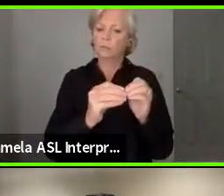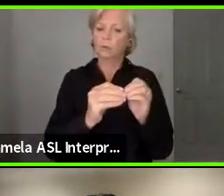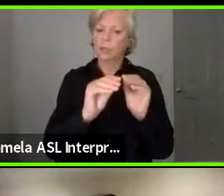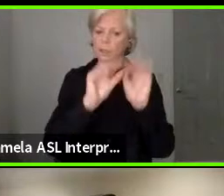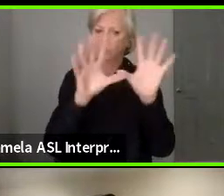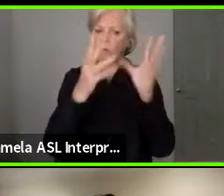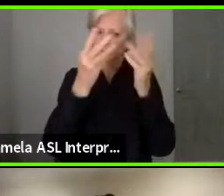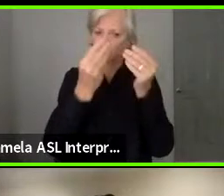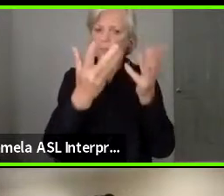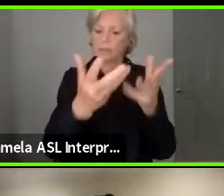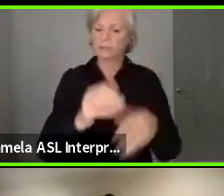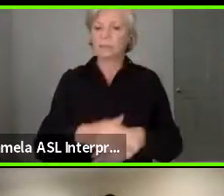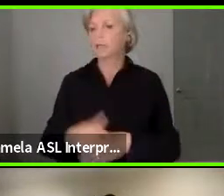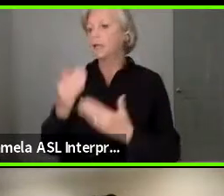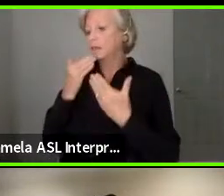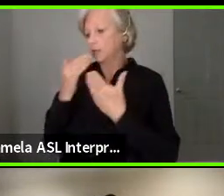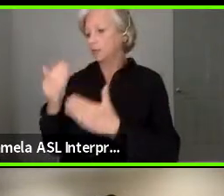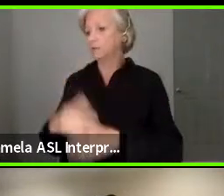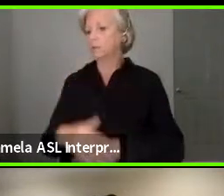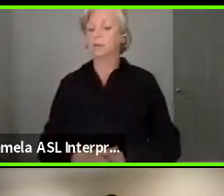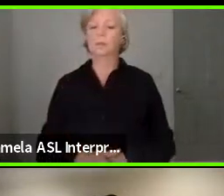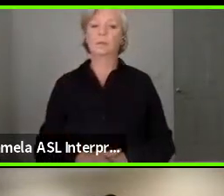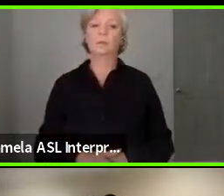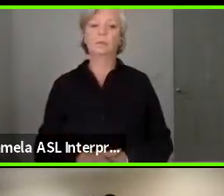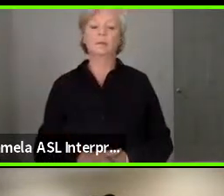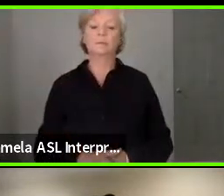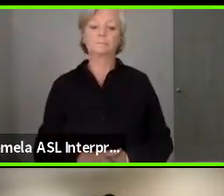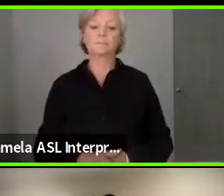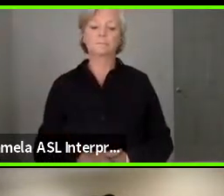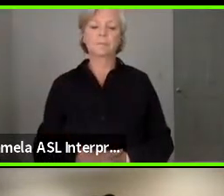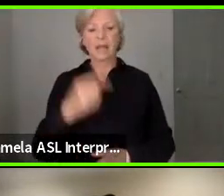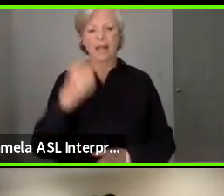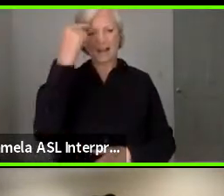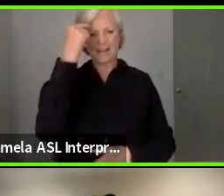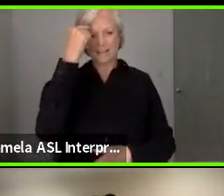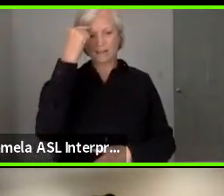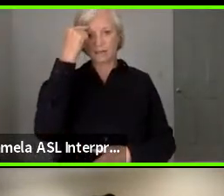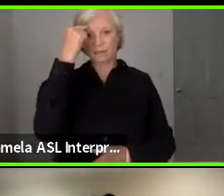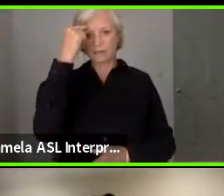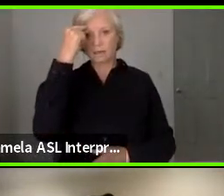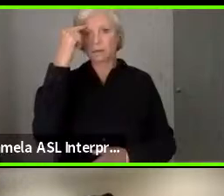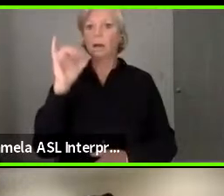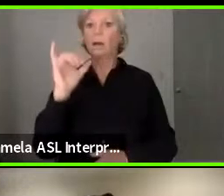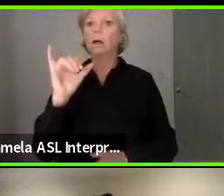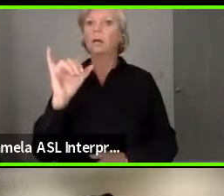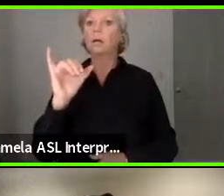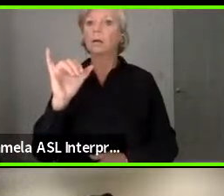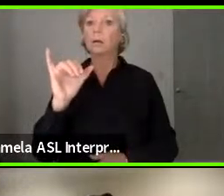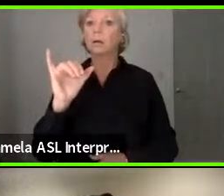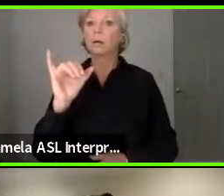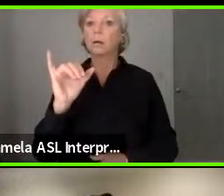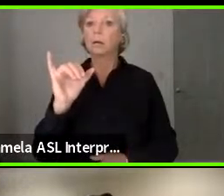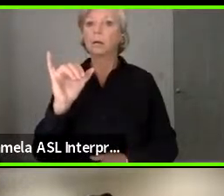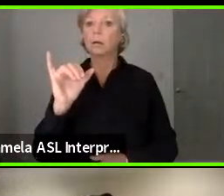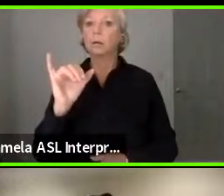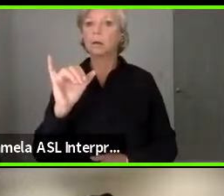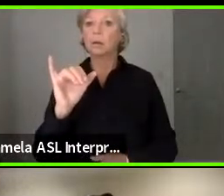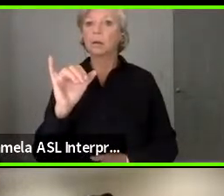you. I think I saw another From Pastor Arlene. Good evening. How you